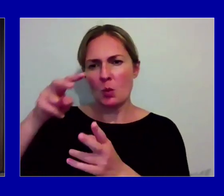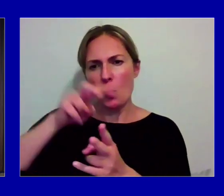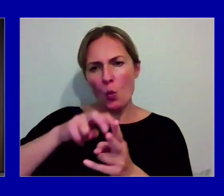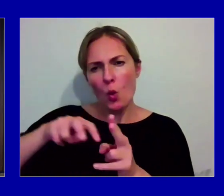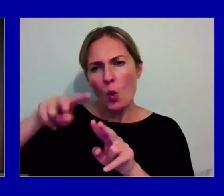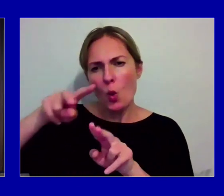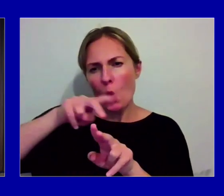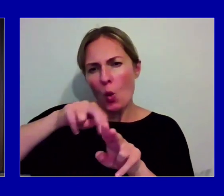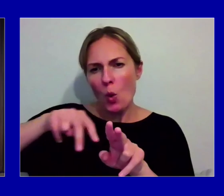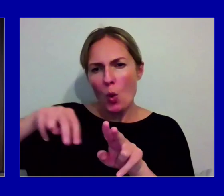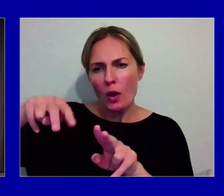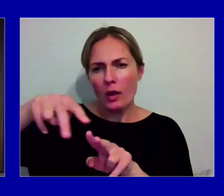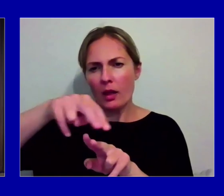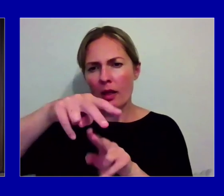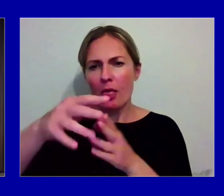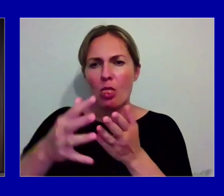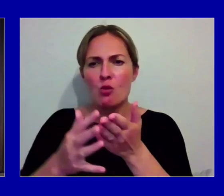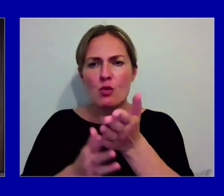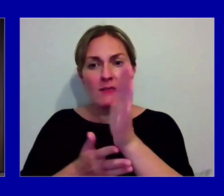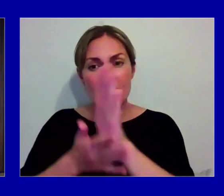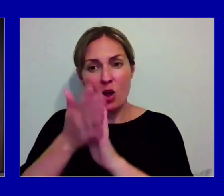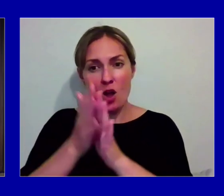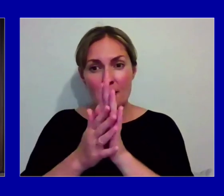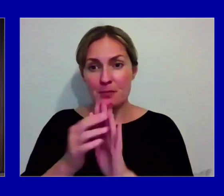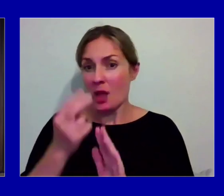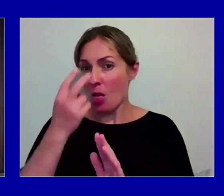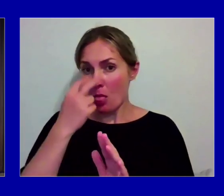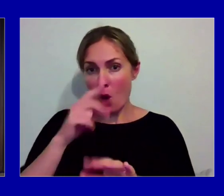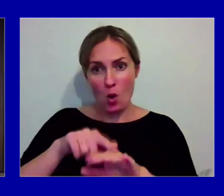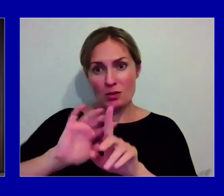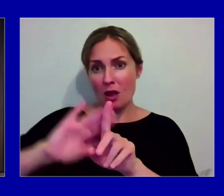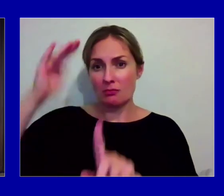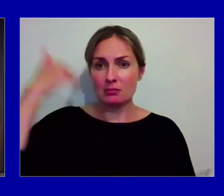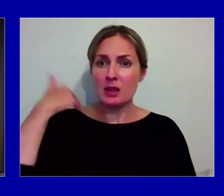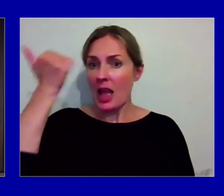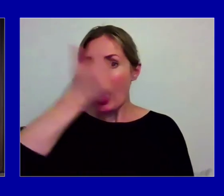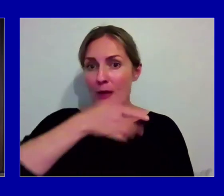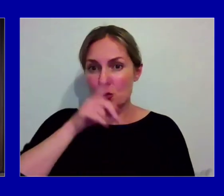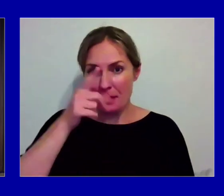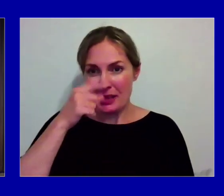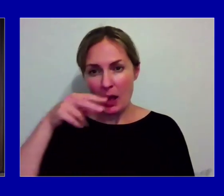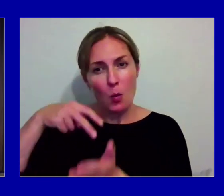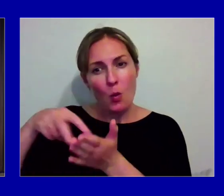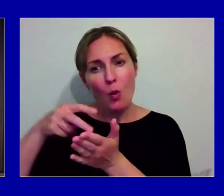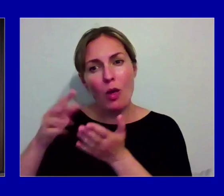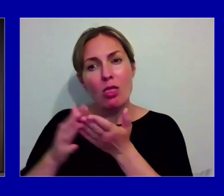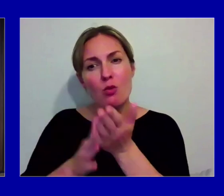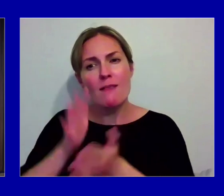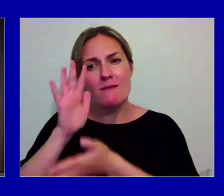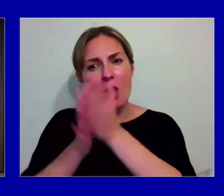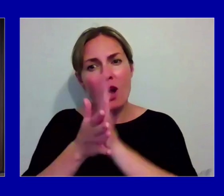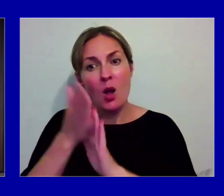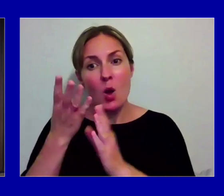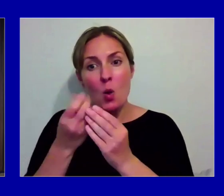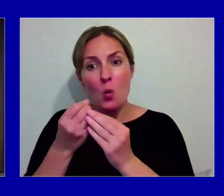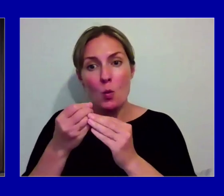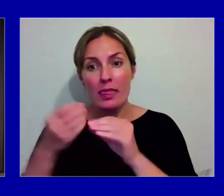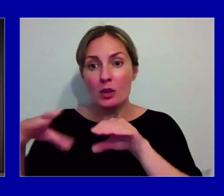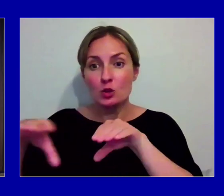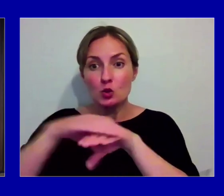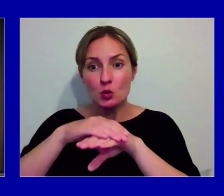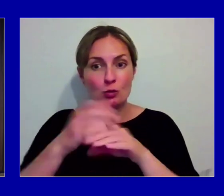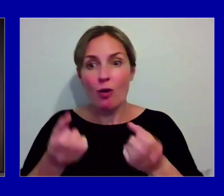And the old people did it in bare feet, um, because the fire was under such control that, uh, you